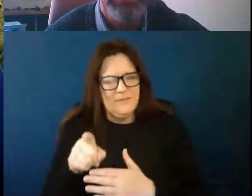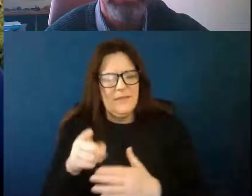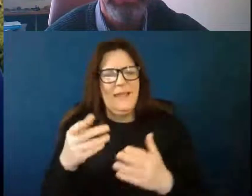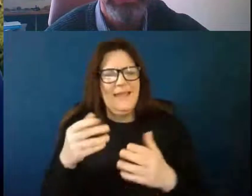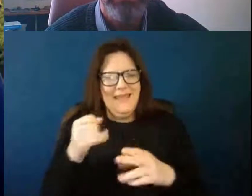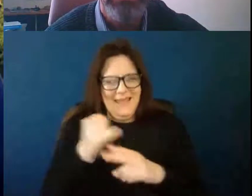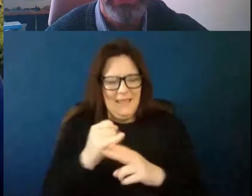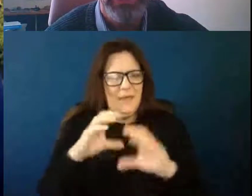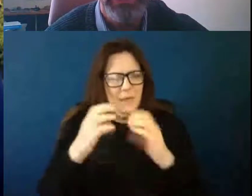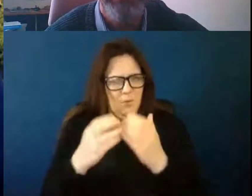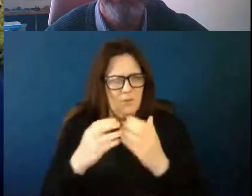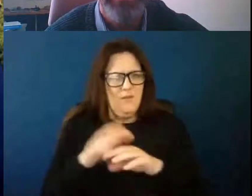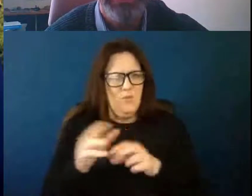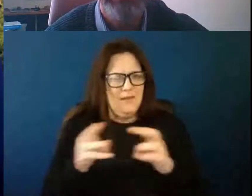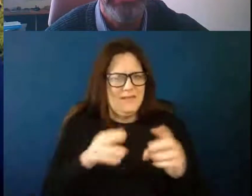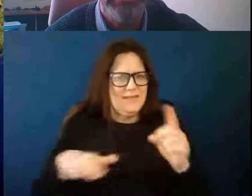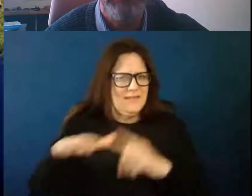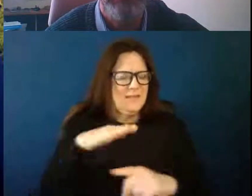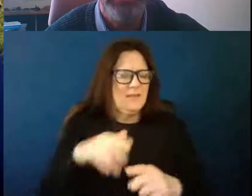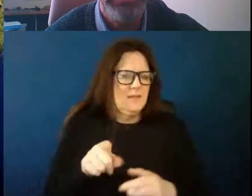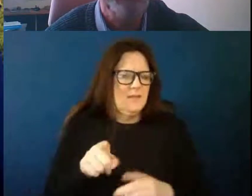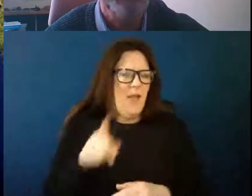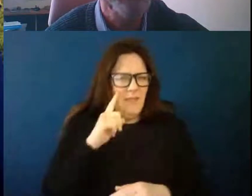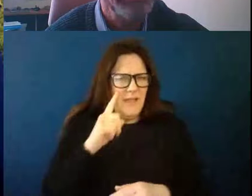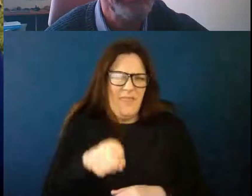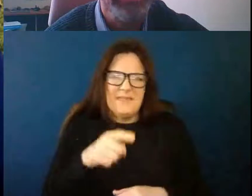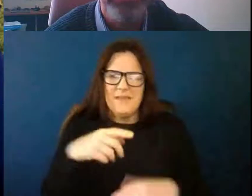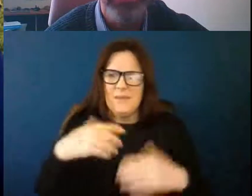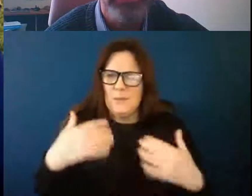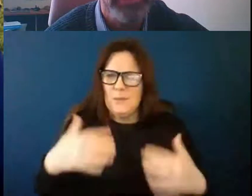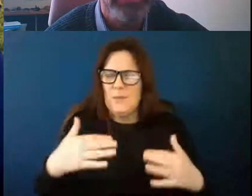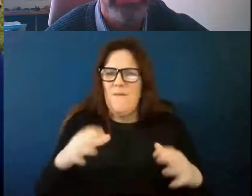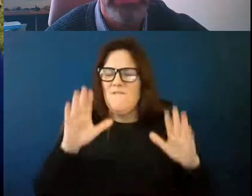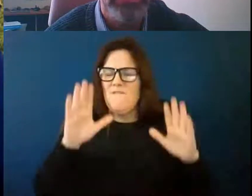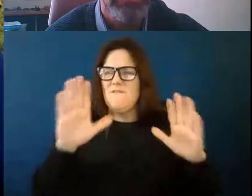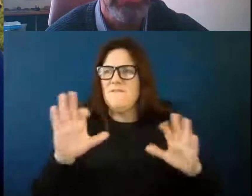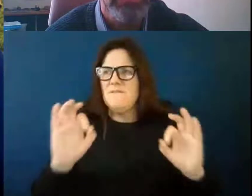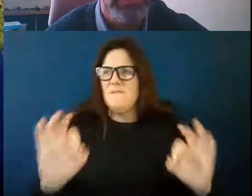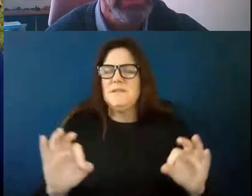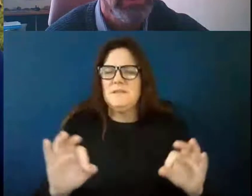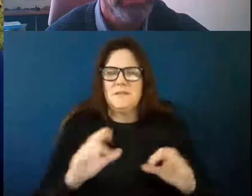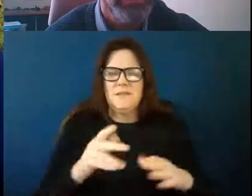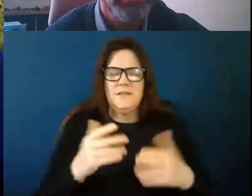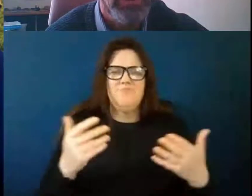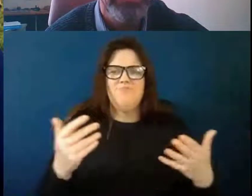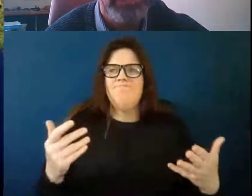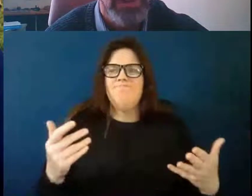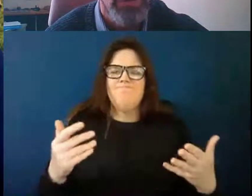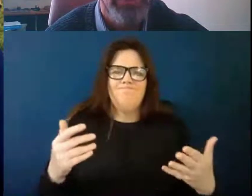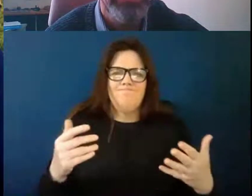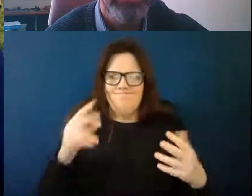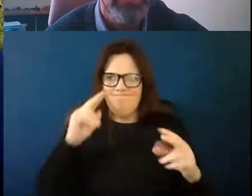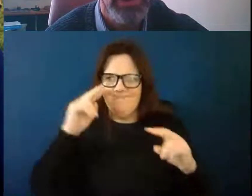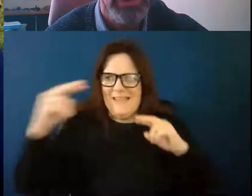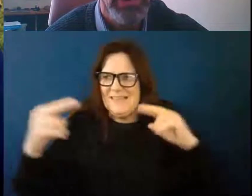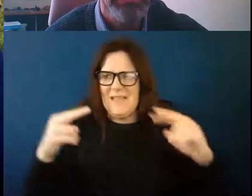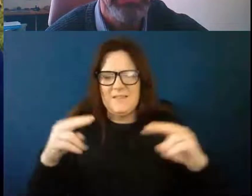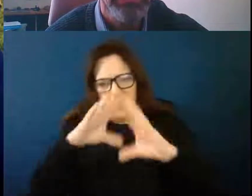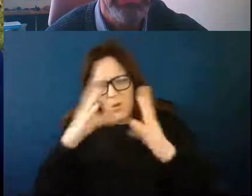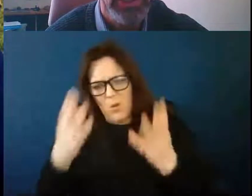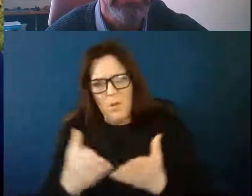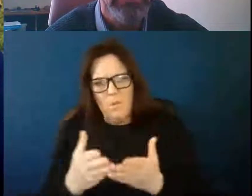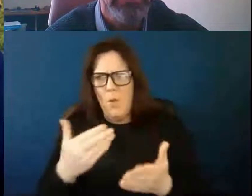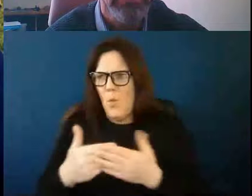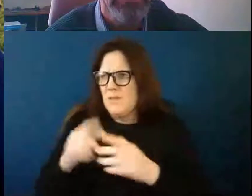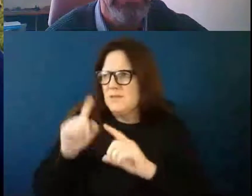within the community of practice. And I think that provides kind of really fabulous insights as to, from across the globe, as to what